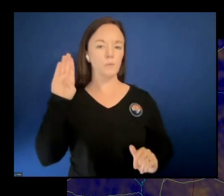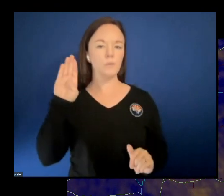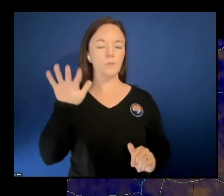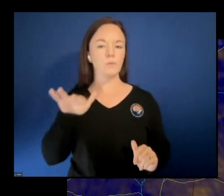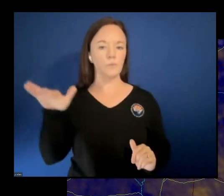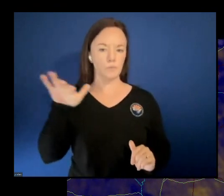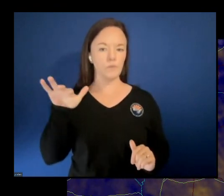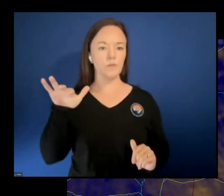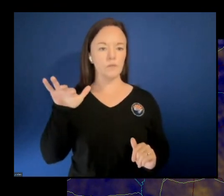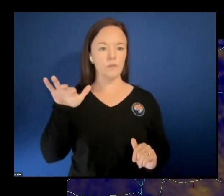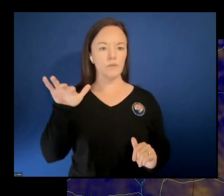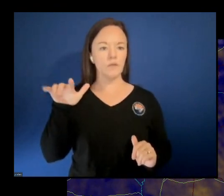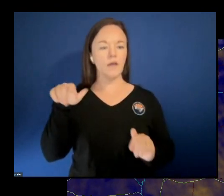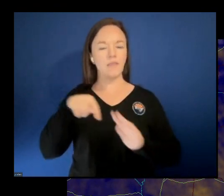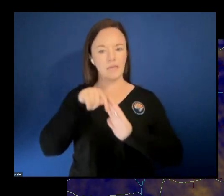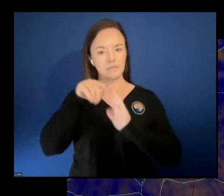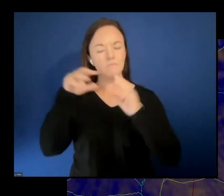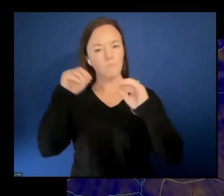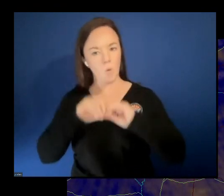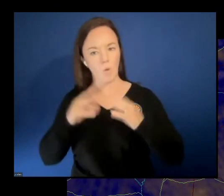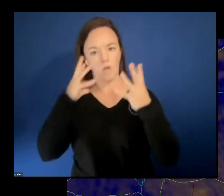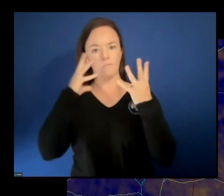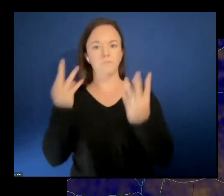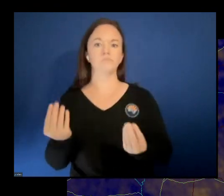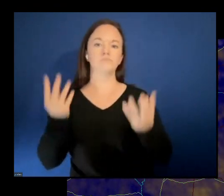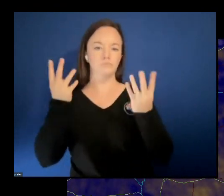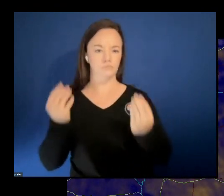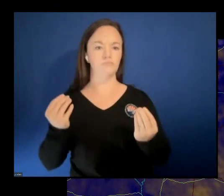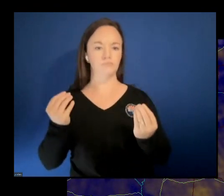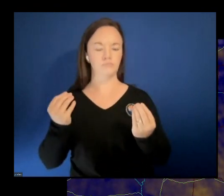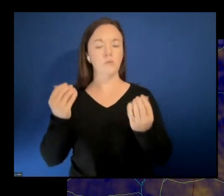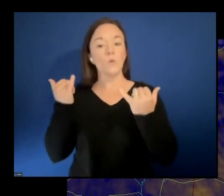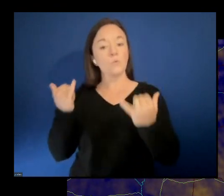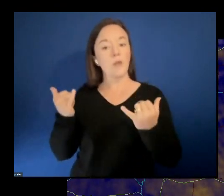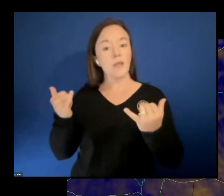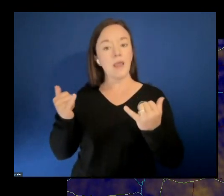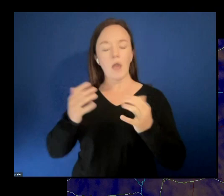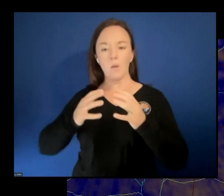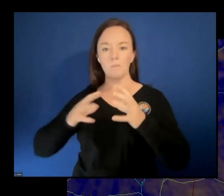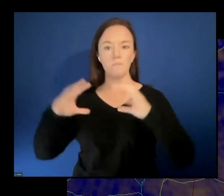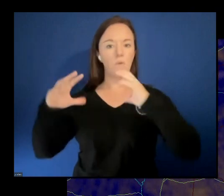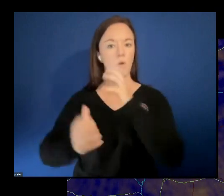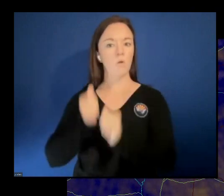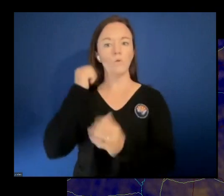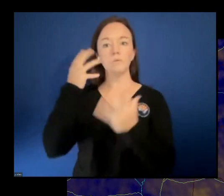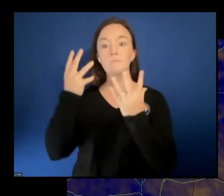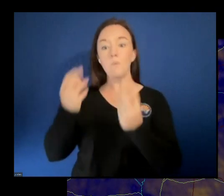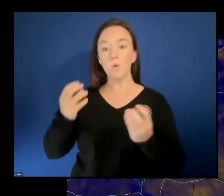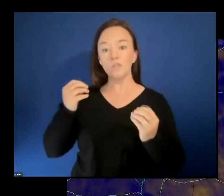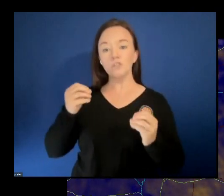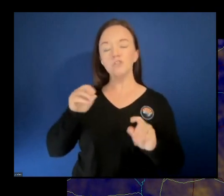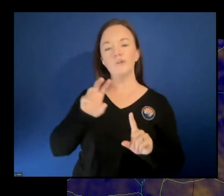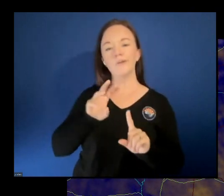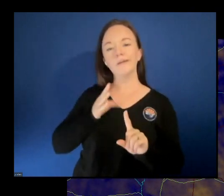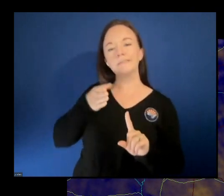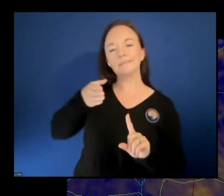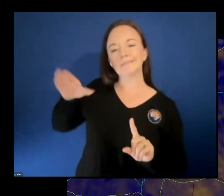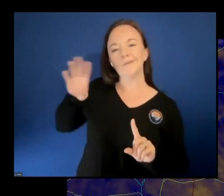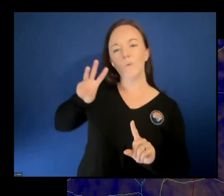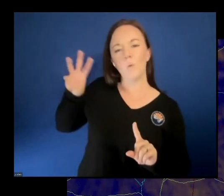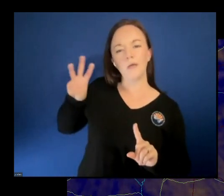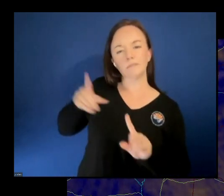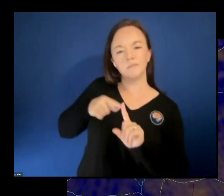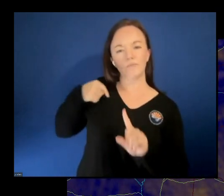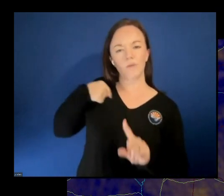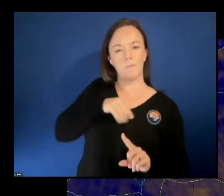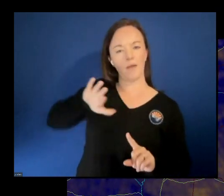where the deeper moisture is located. So right now, the deepest moisture plume is actually a little bit further off to the west. And that's